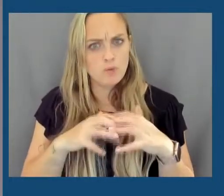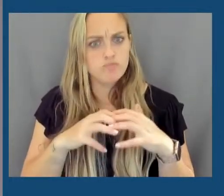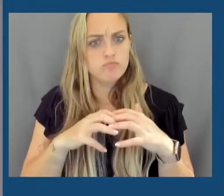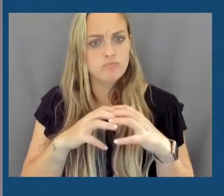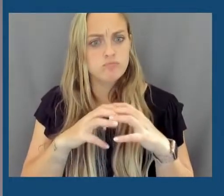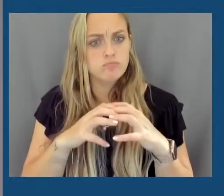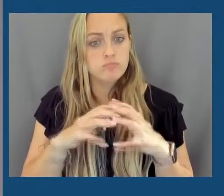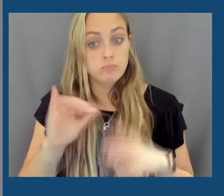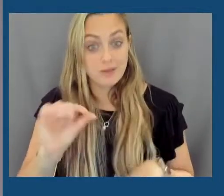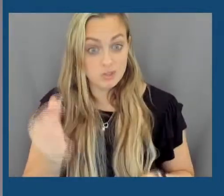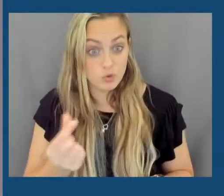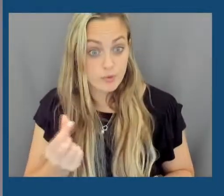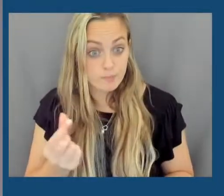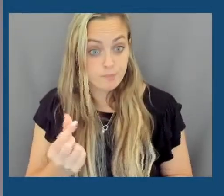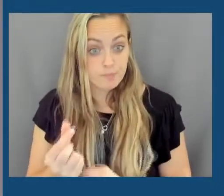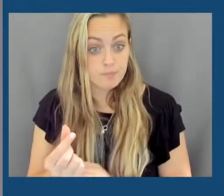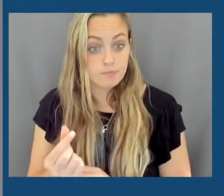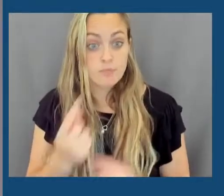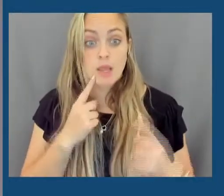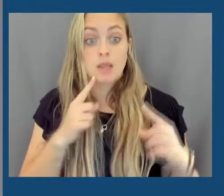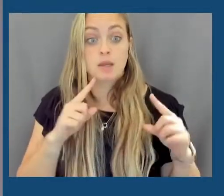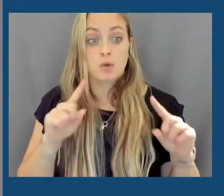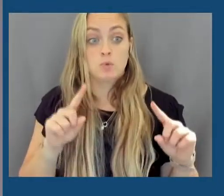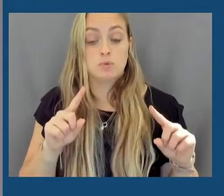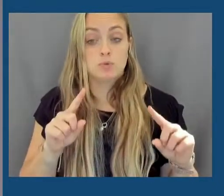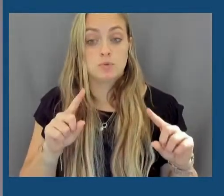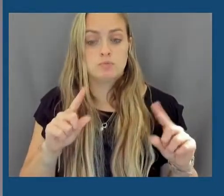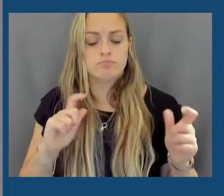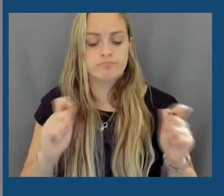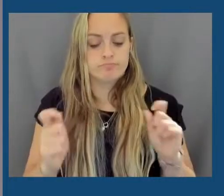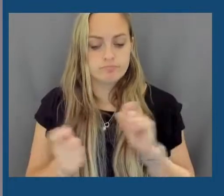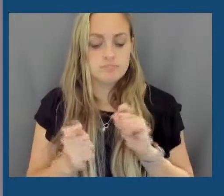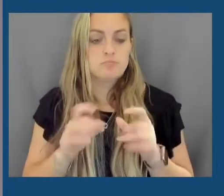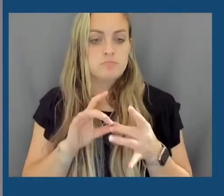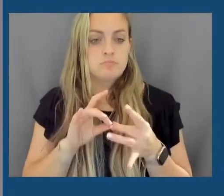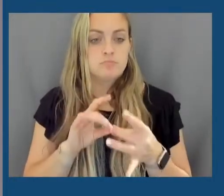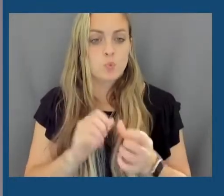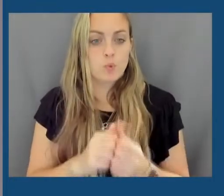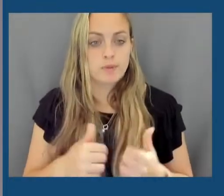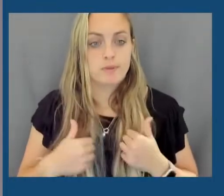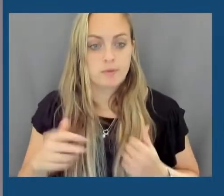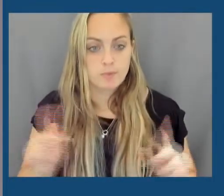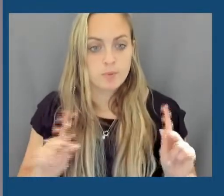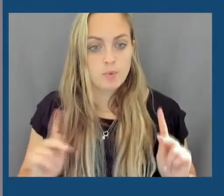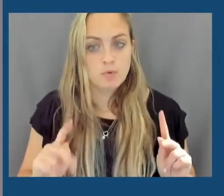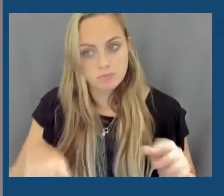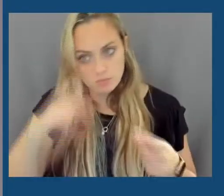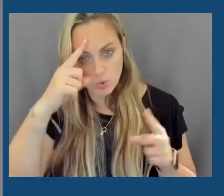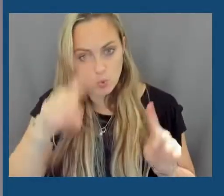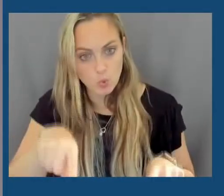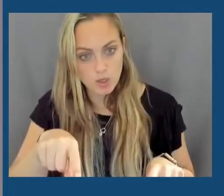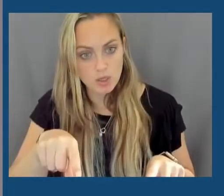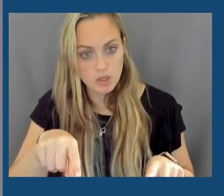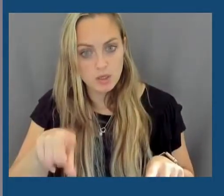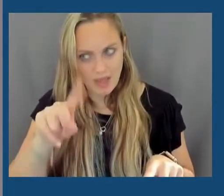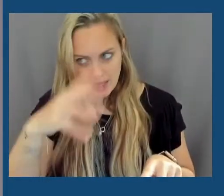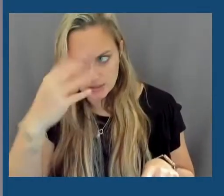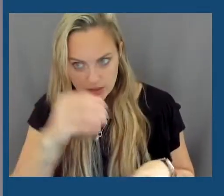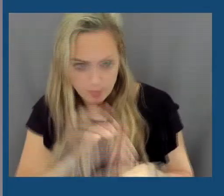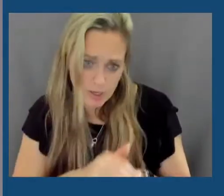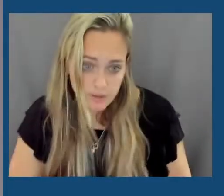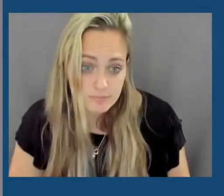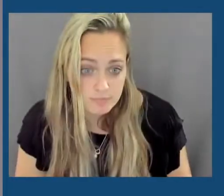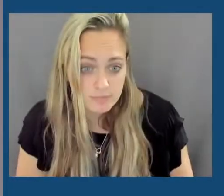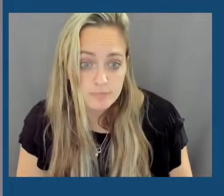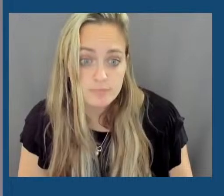Instagram announced that they've made some changes when it comes to young people. They've agreed we're going to let them sleep at night. That's